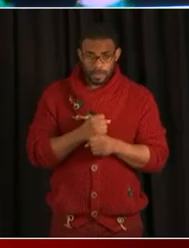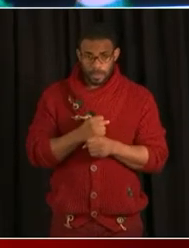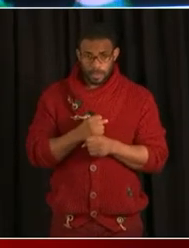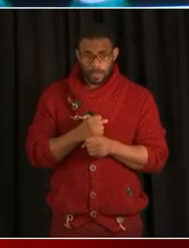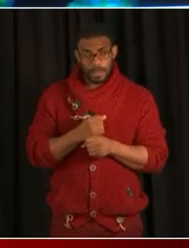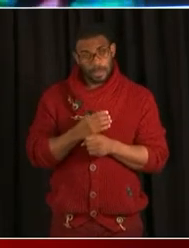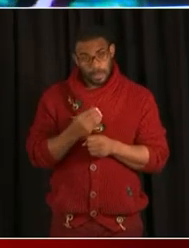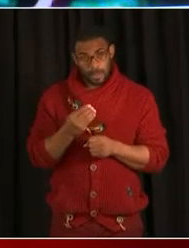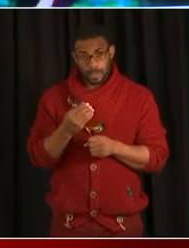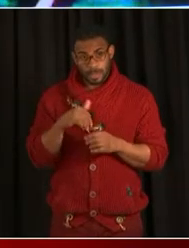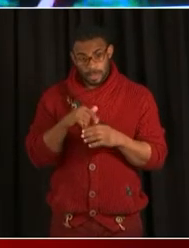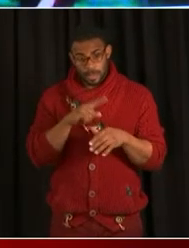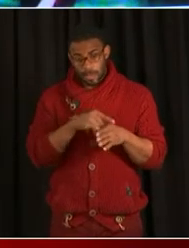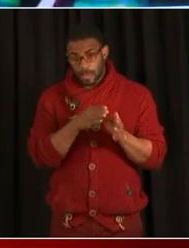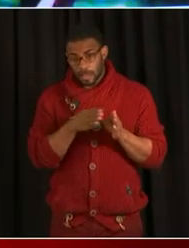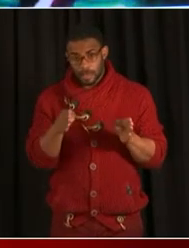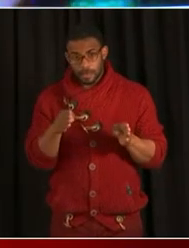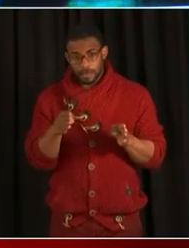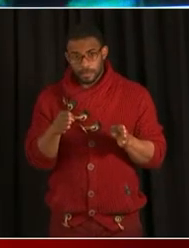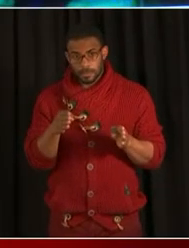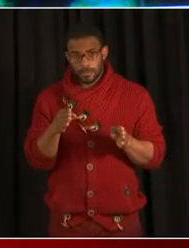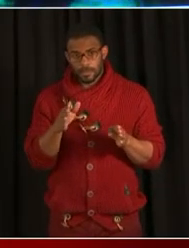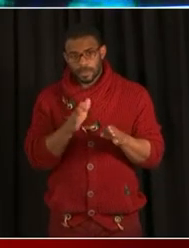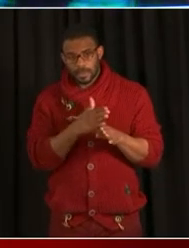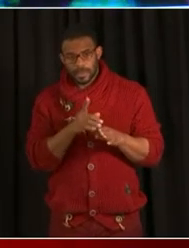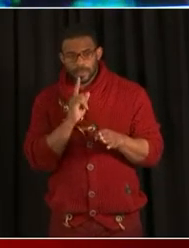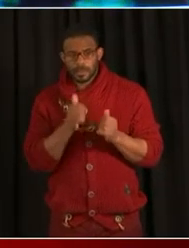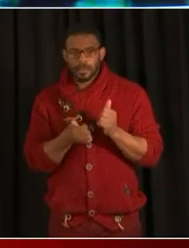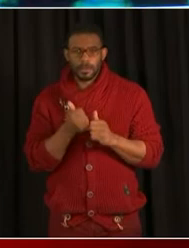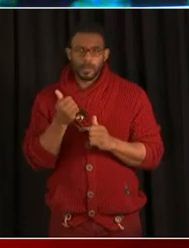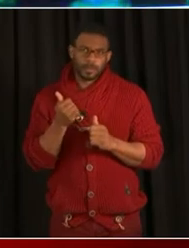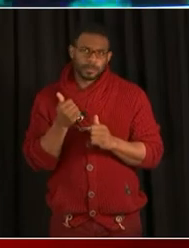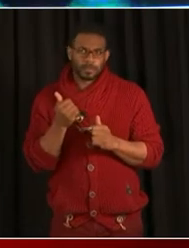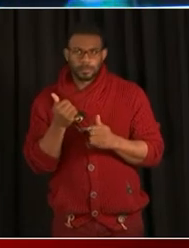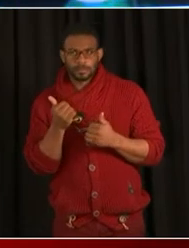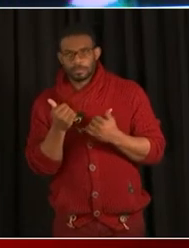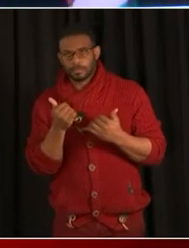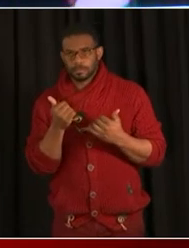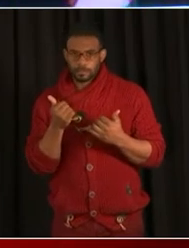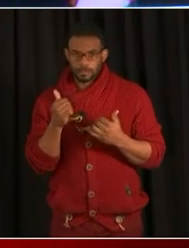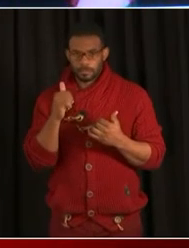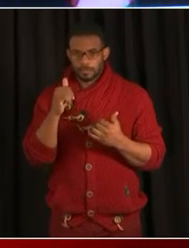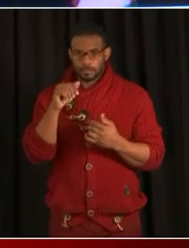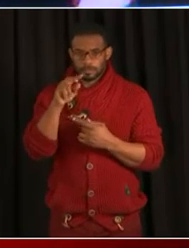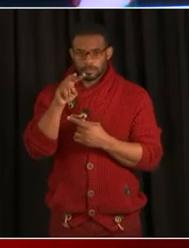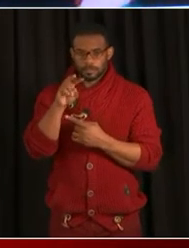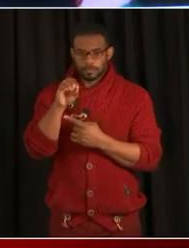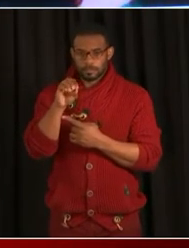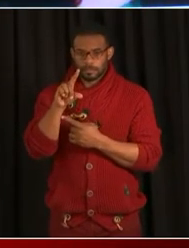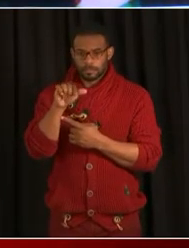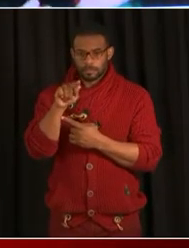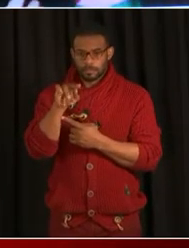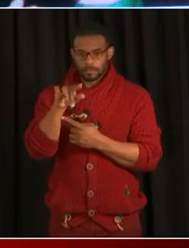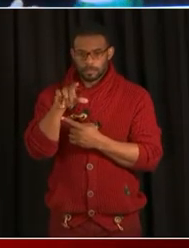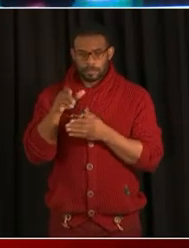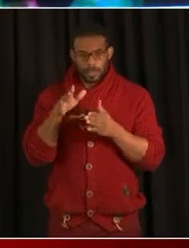years. And in this time, the singing is the most volatile way of